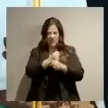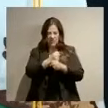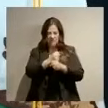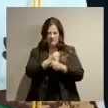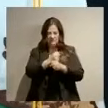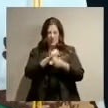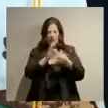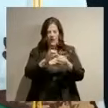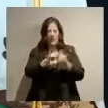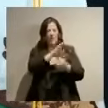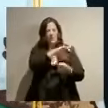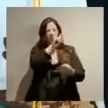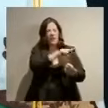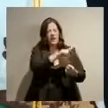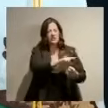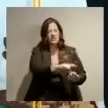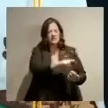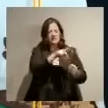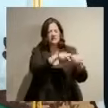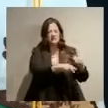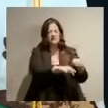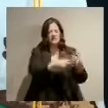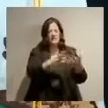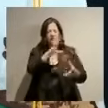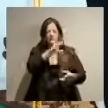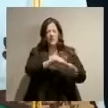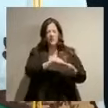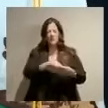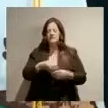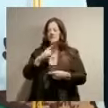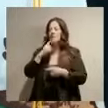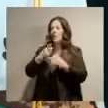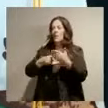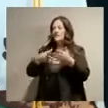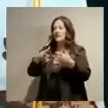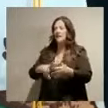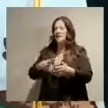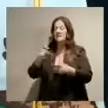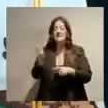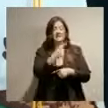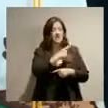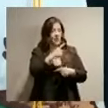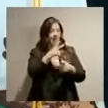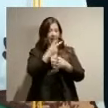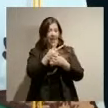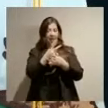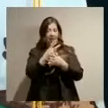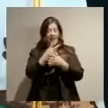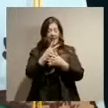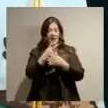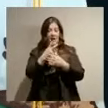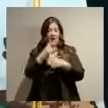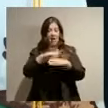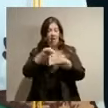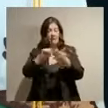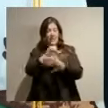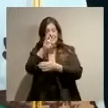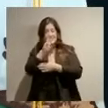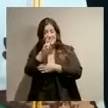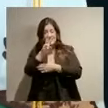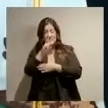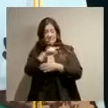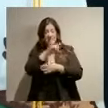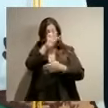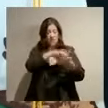cetera. So what's left? Do you just add those two together, like the chart on page 6 and the chart